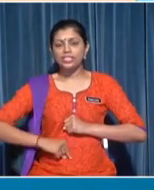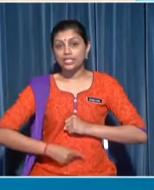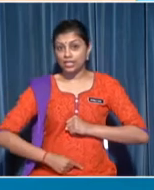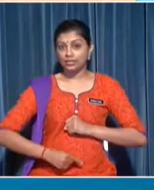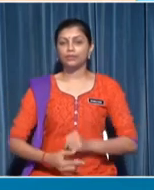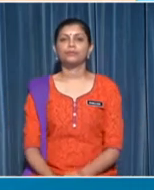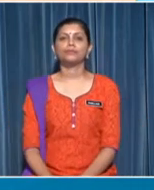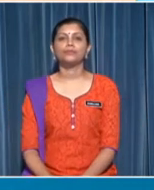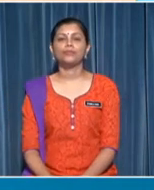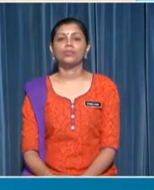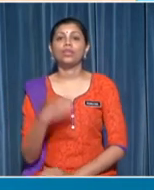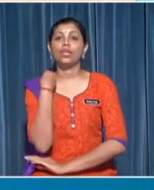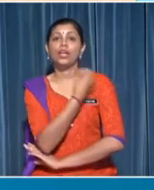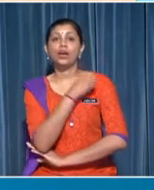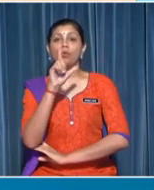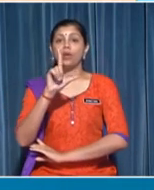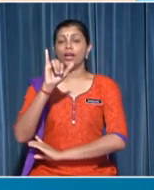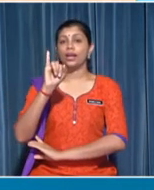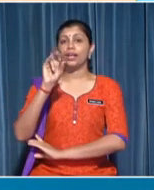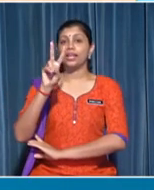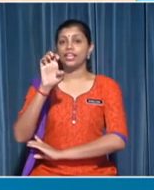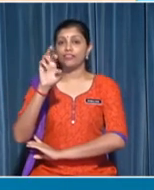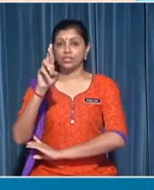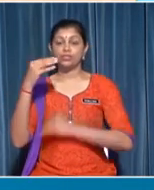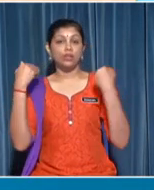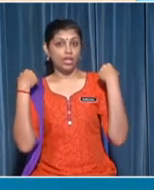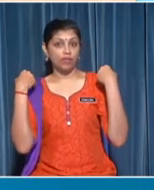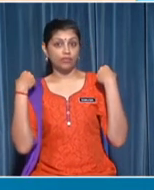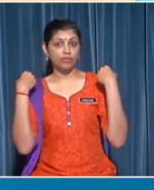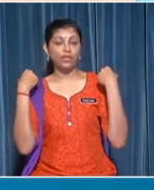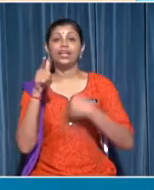liver produces a liquid called bile.